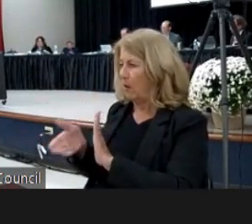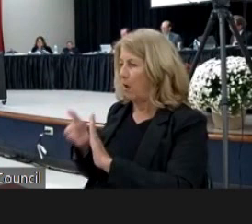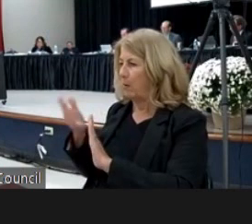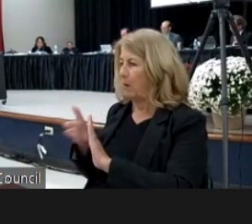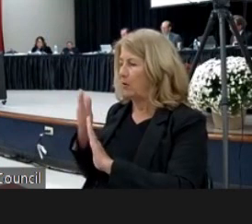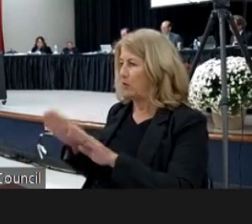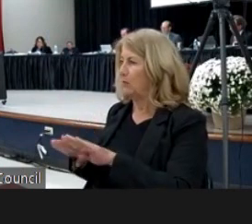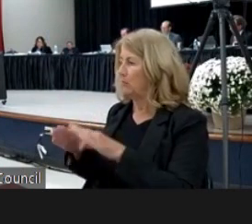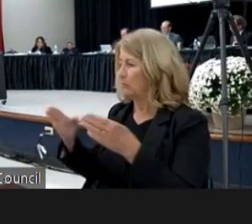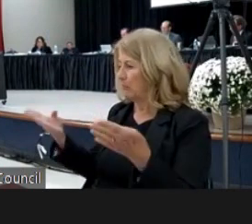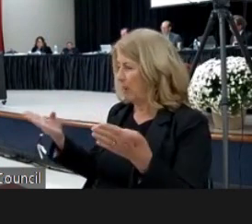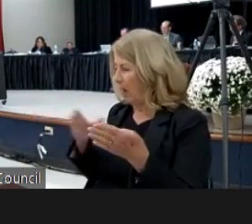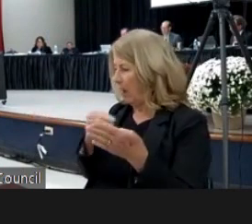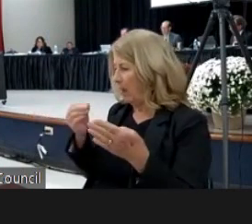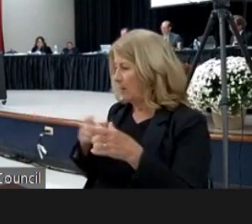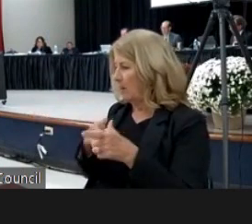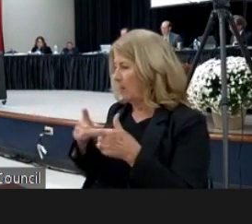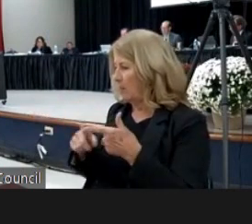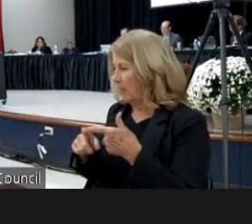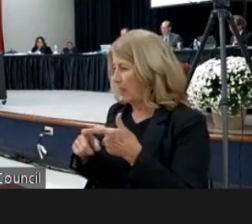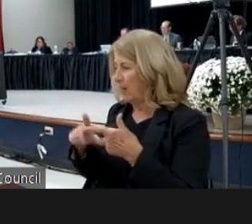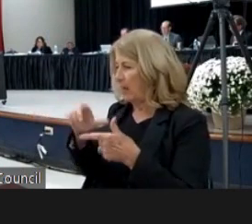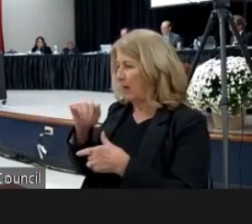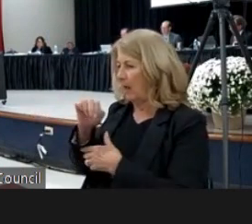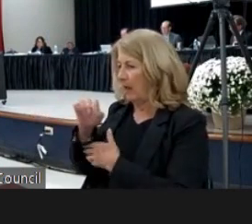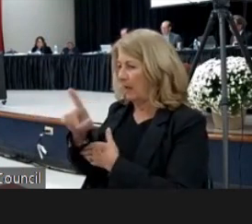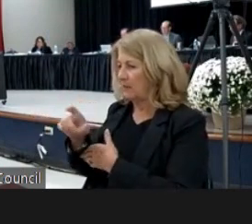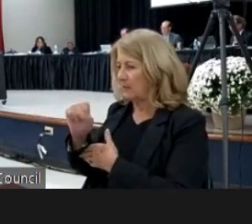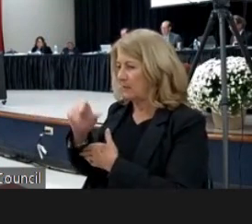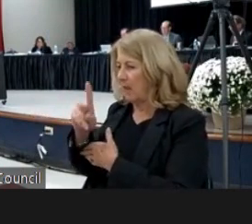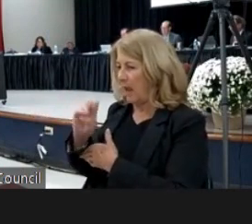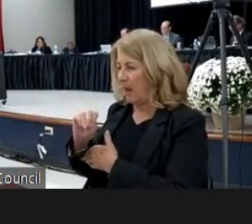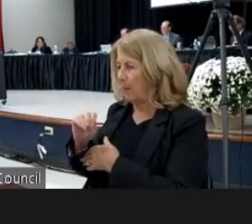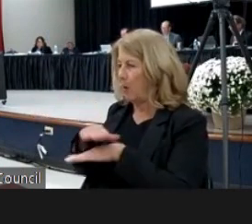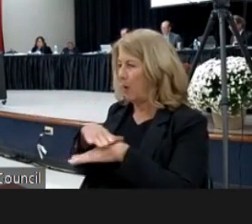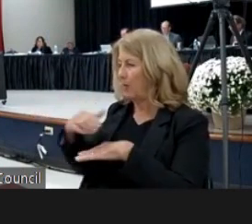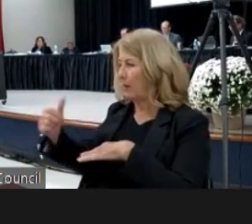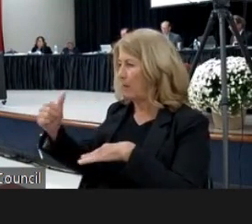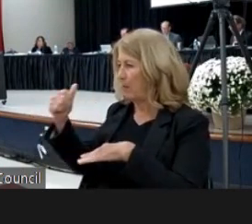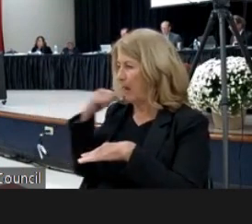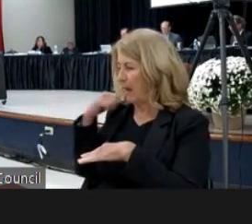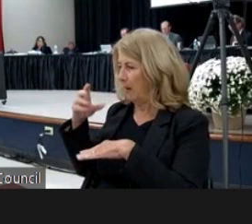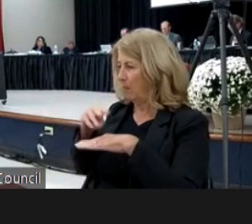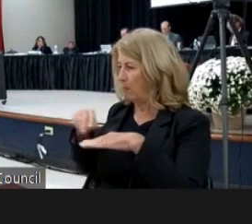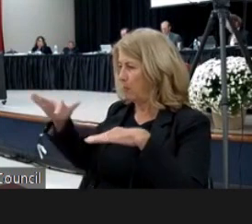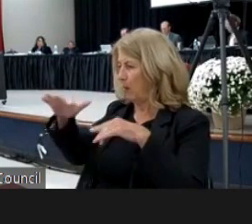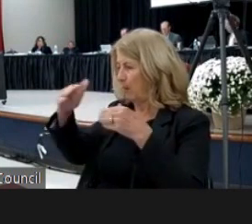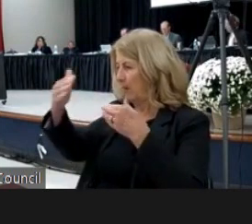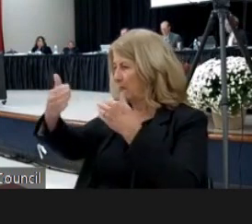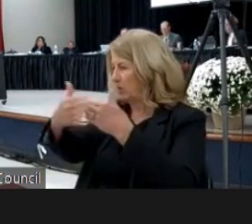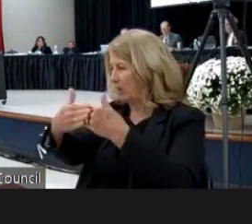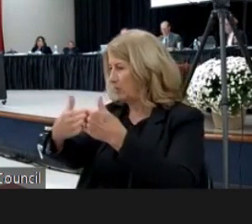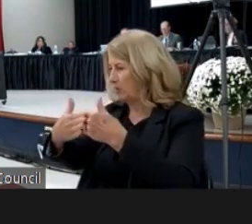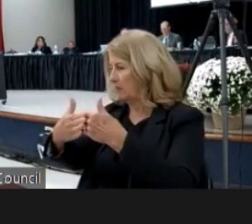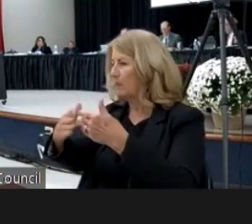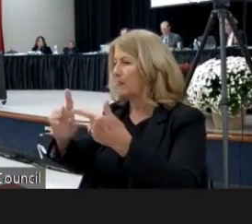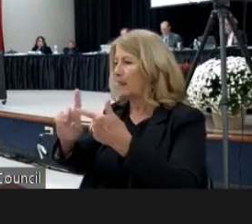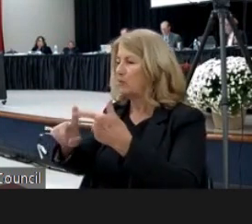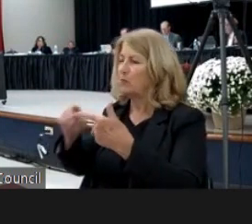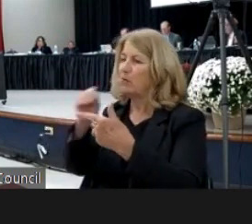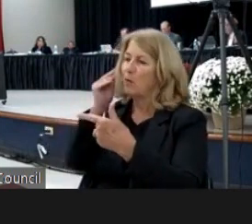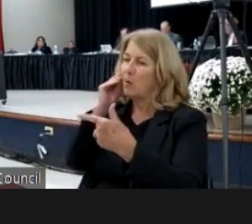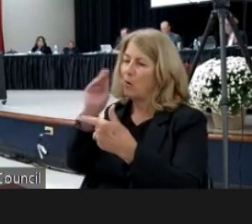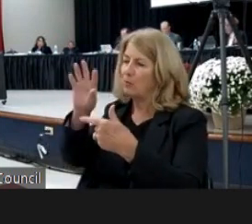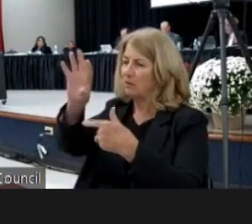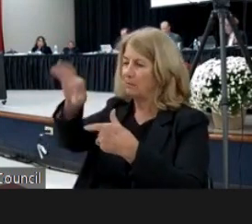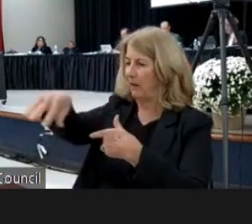And then some landscaping requirements along the back property line adjacent to the residential back there